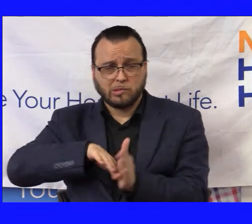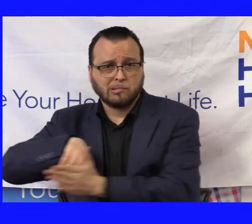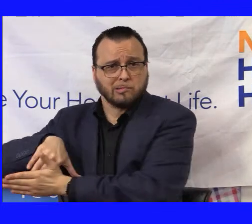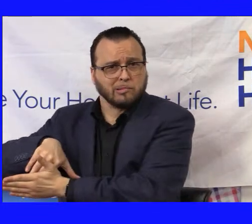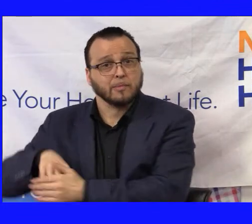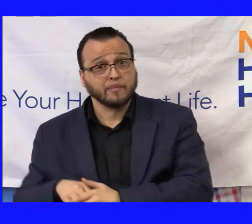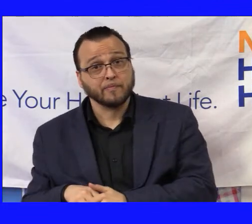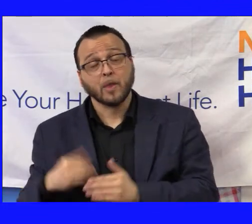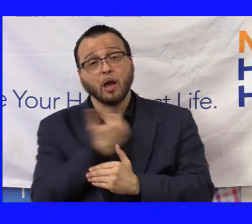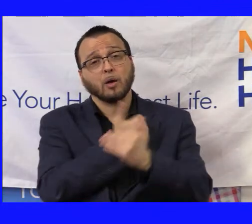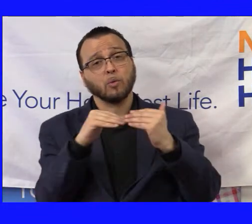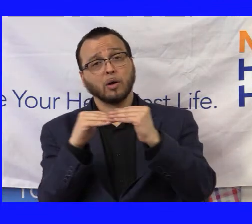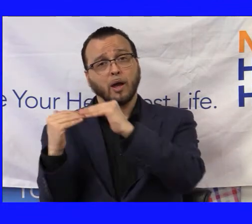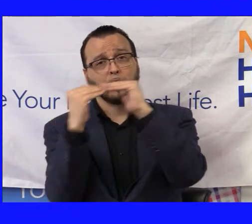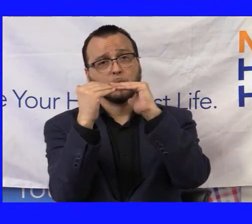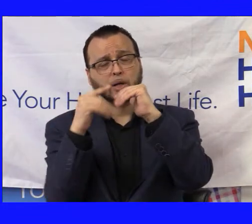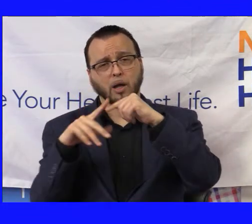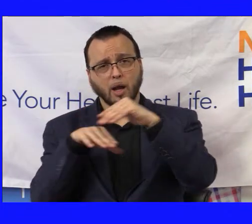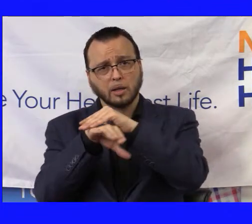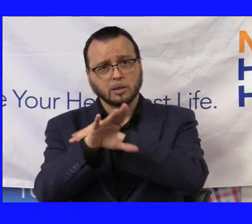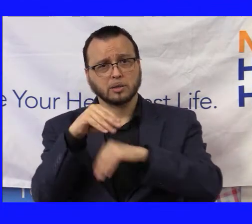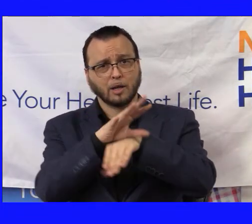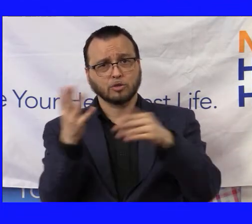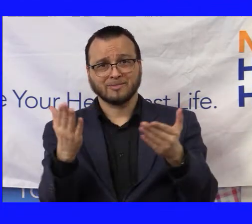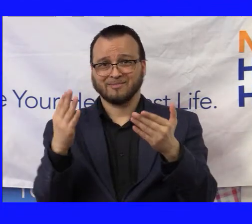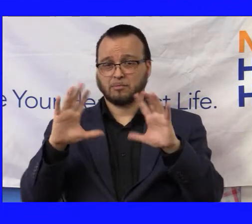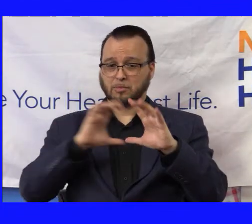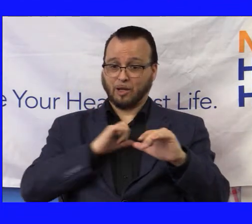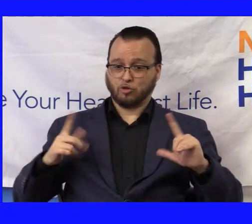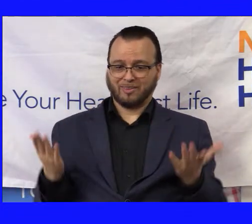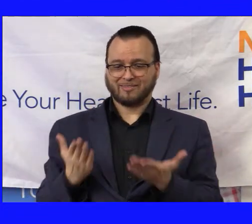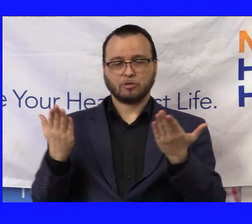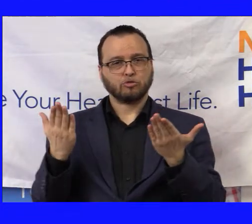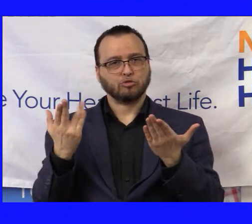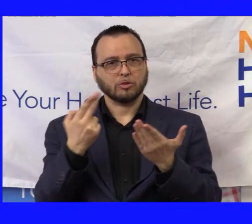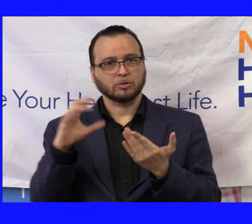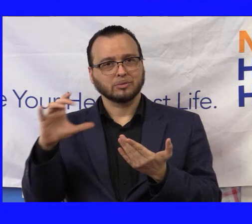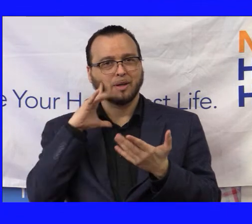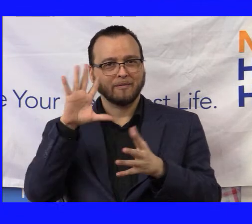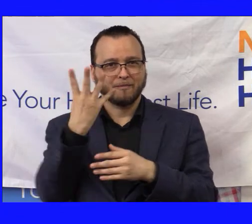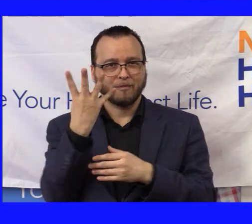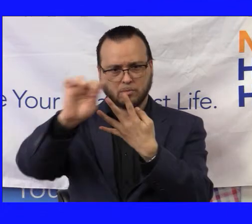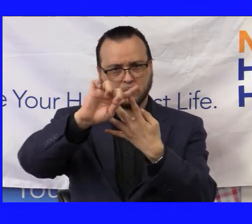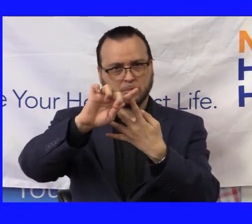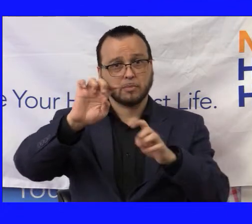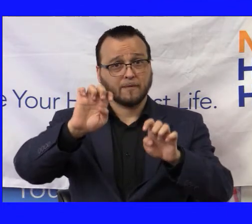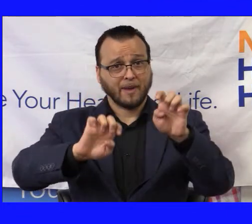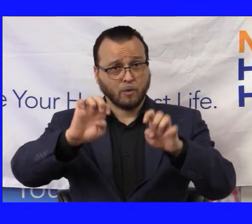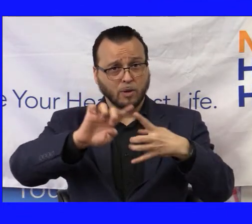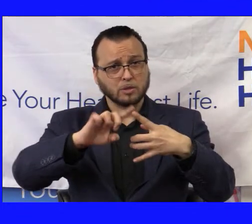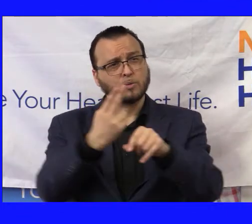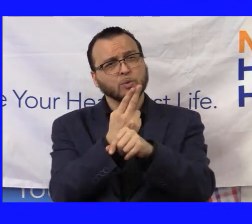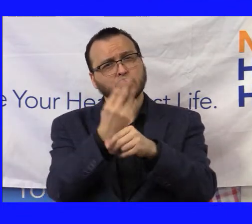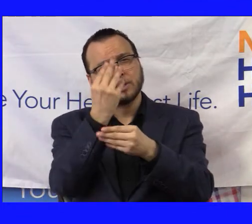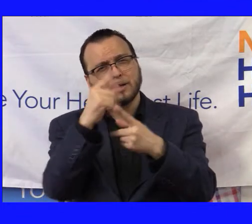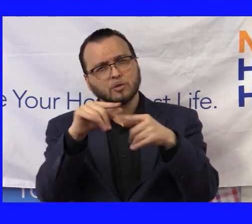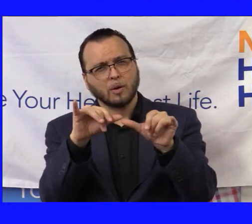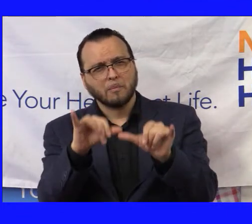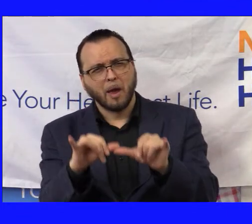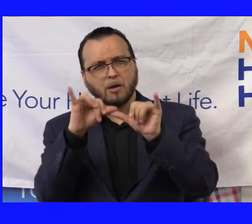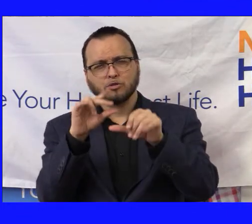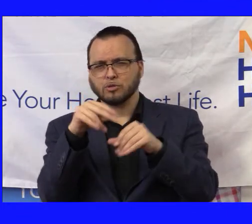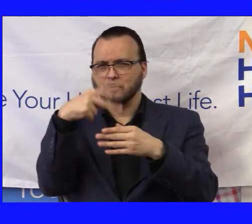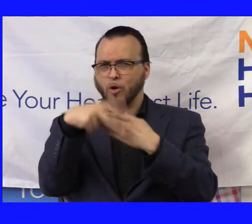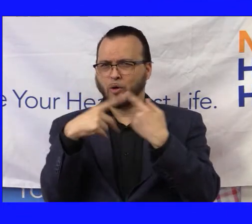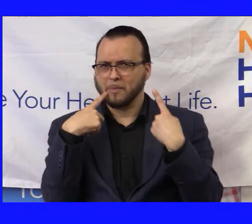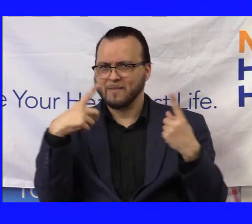Access Council here at New York City Health and Hospitals is comprised of 4 work groups. The first work group is evaluation program efficacy. So we will talk about